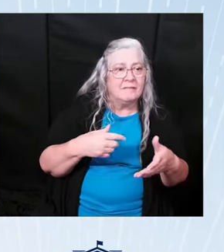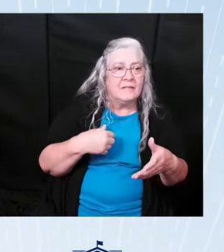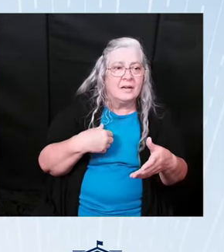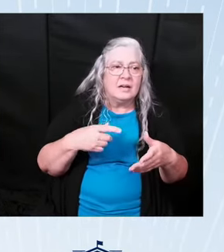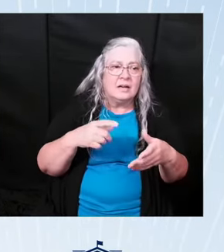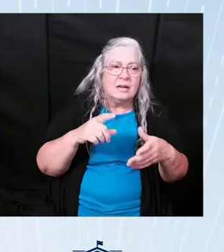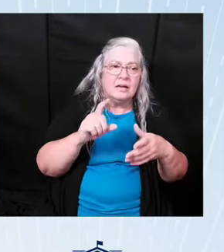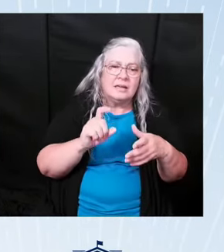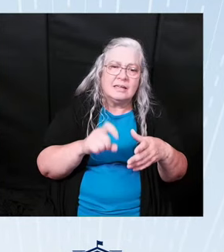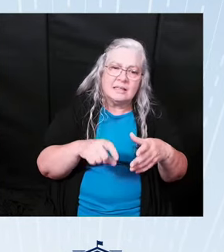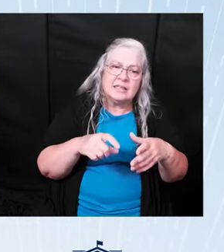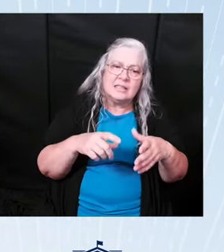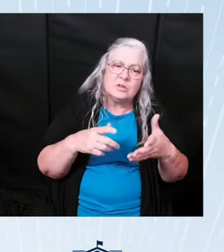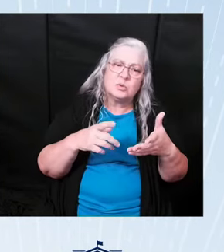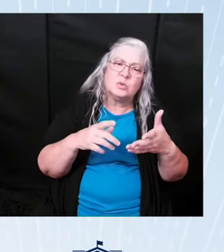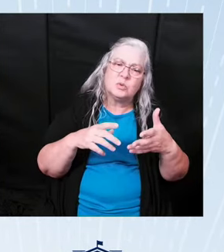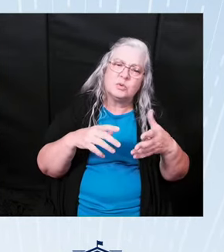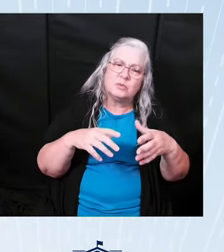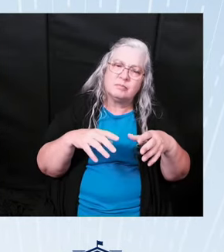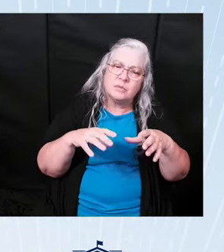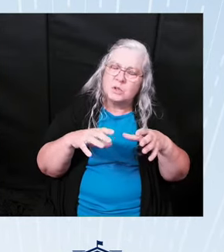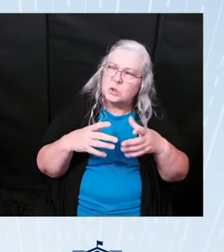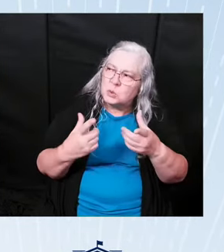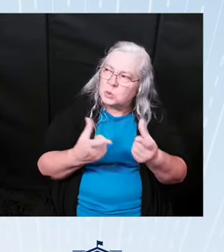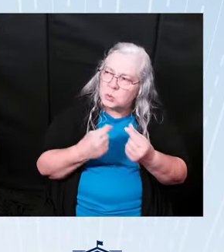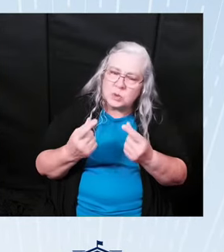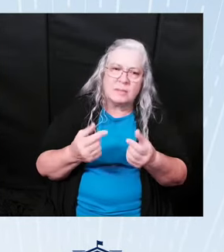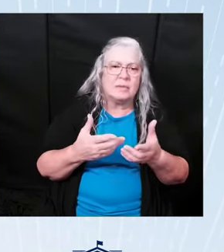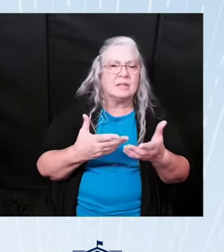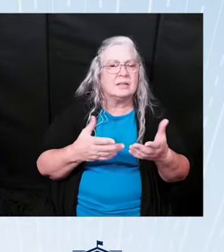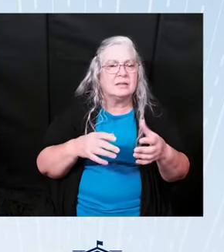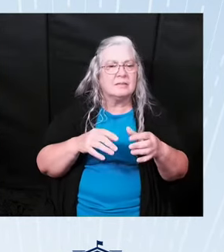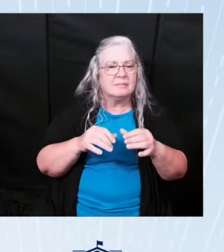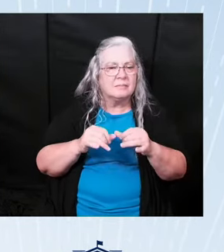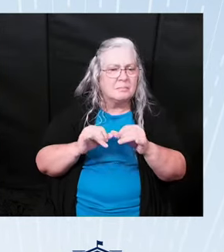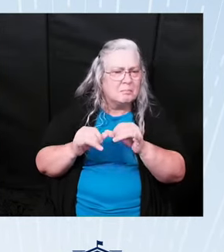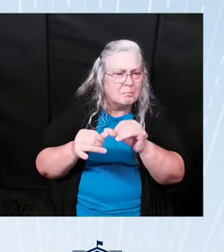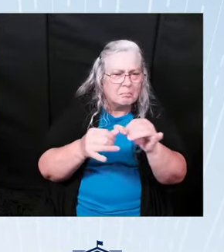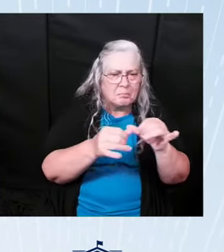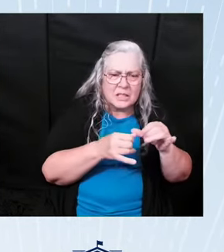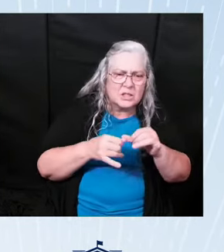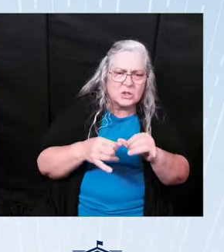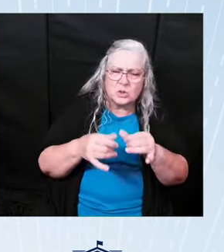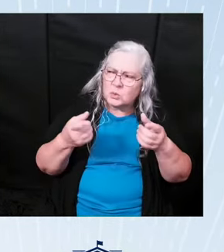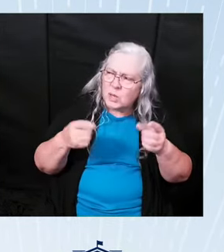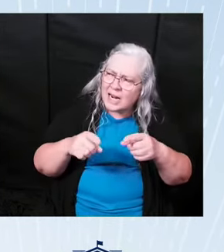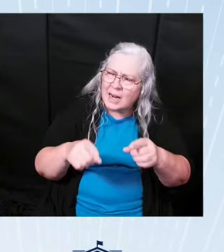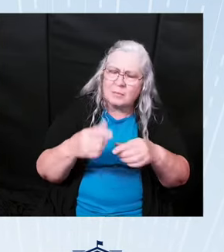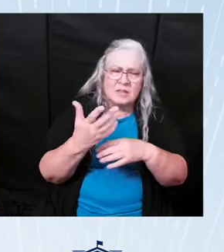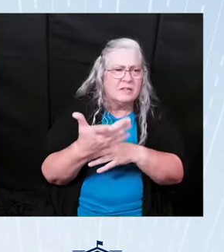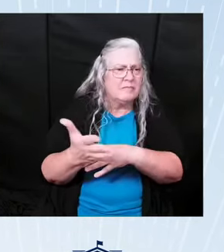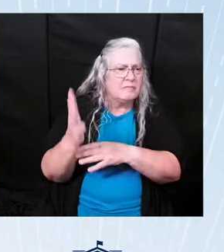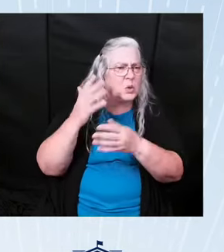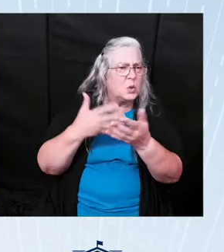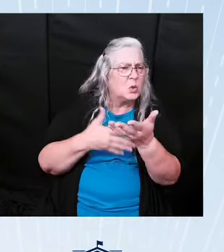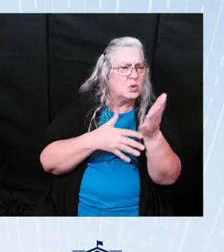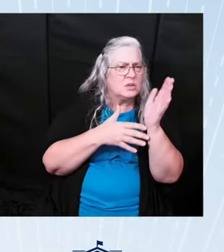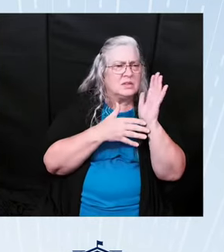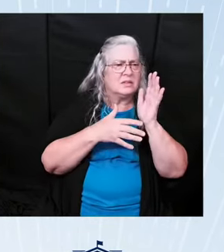measure it in the acres of forest that you have managed today. Just